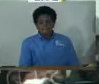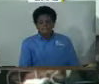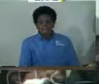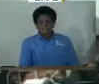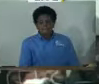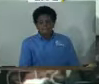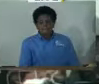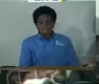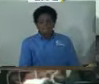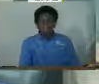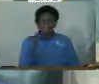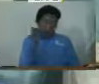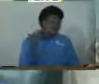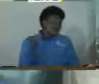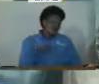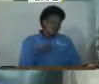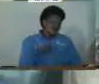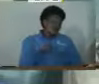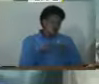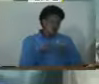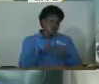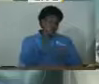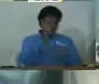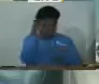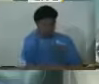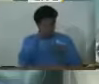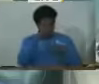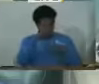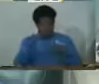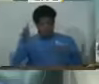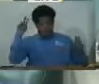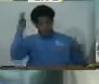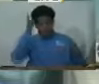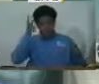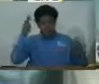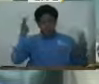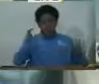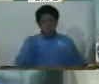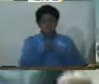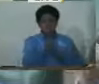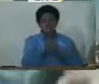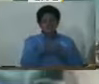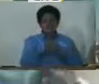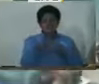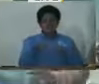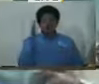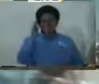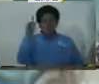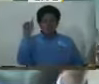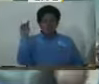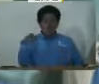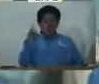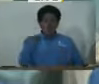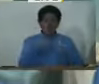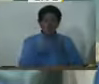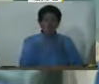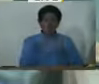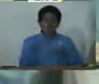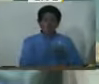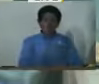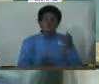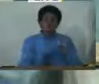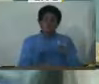And if we continue to pursue it as a political issue, Leader of the Opposition, we will also lose the trust of the